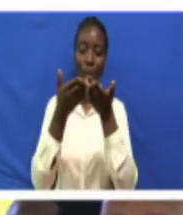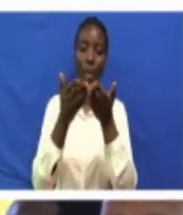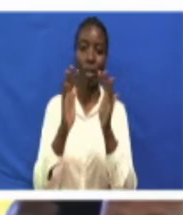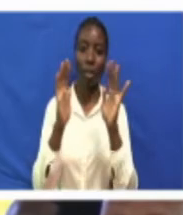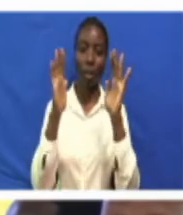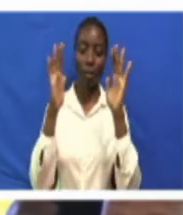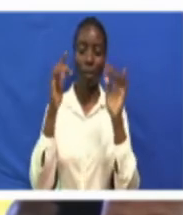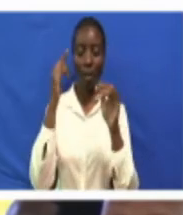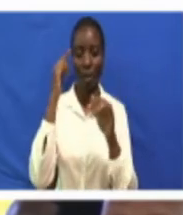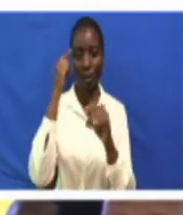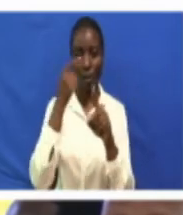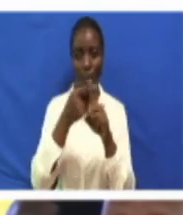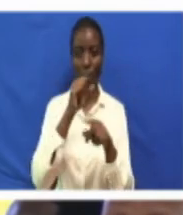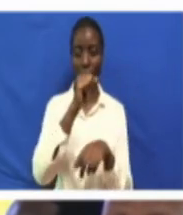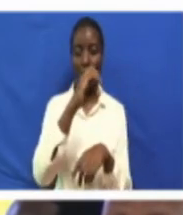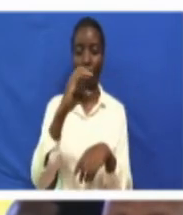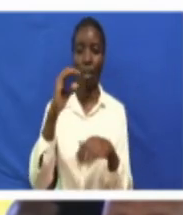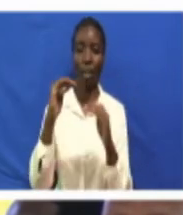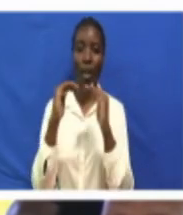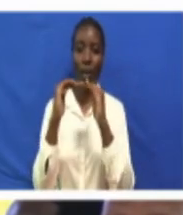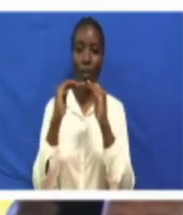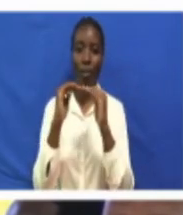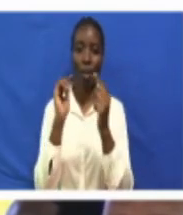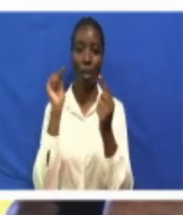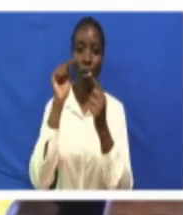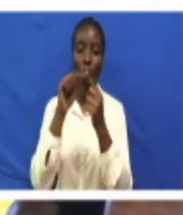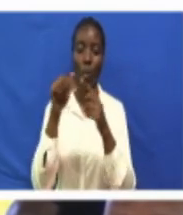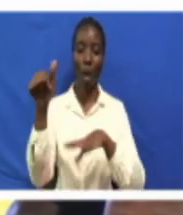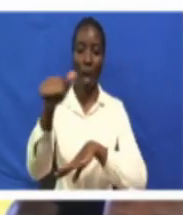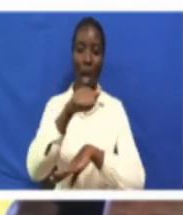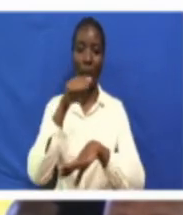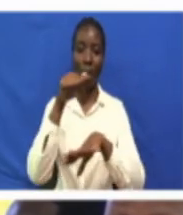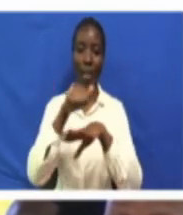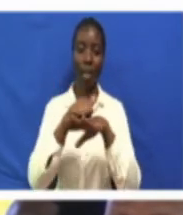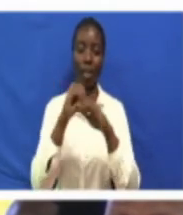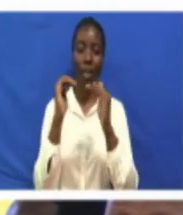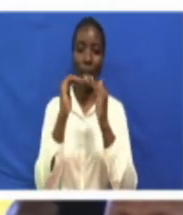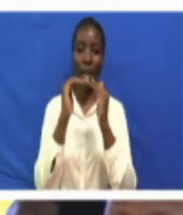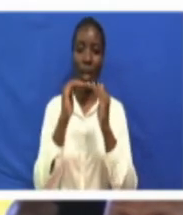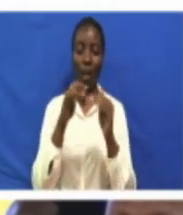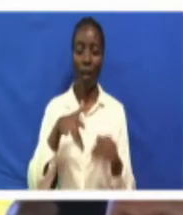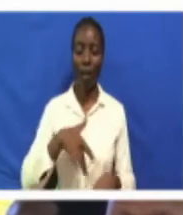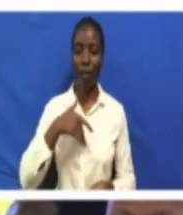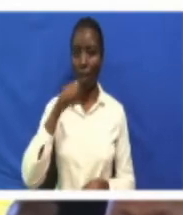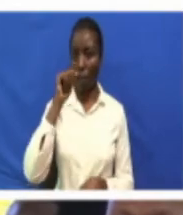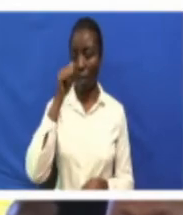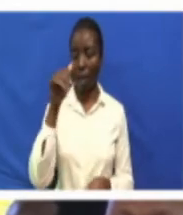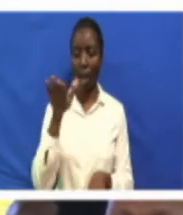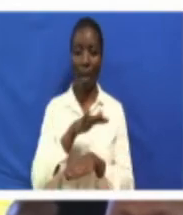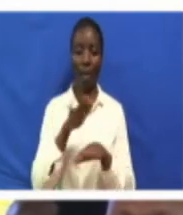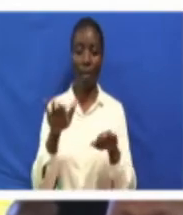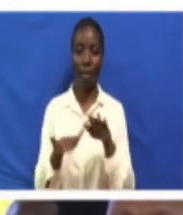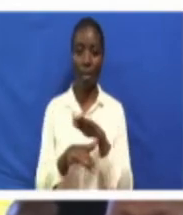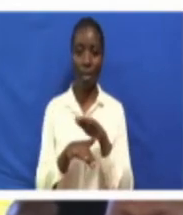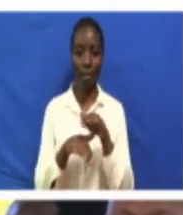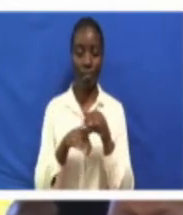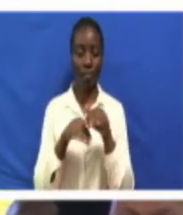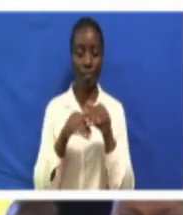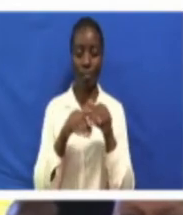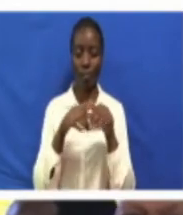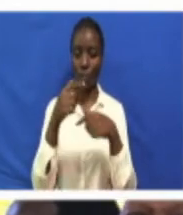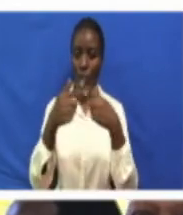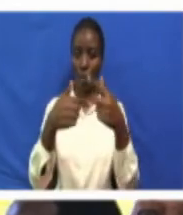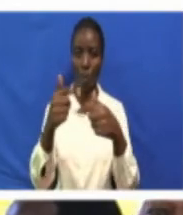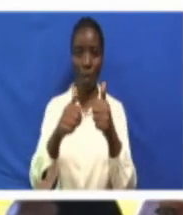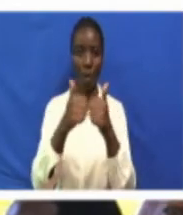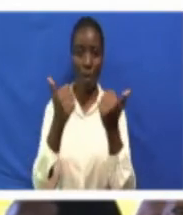the small Christian Community levels to the academic level and we are proud that everything went on well we